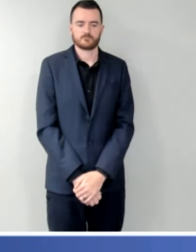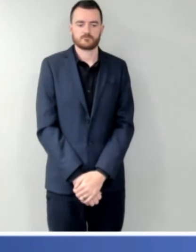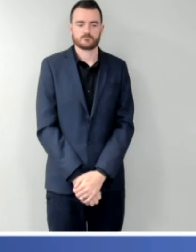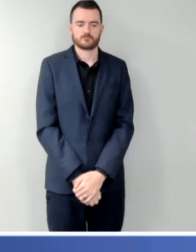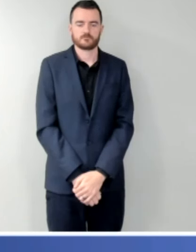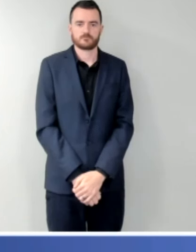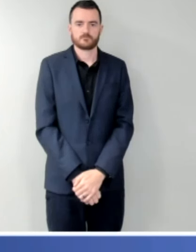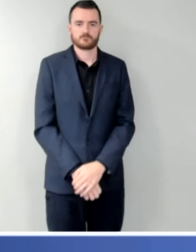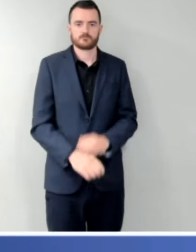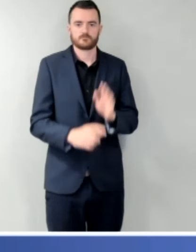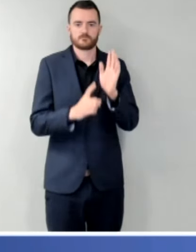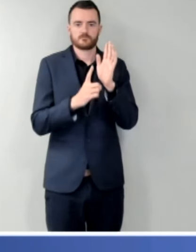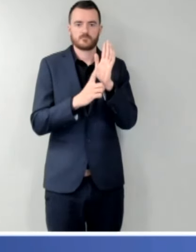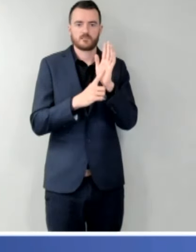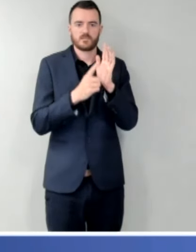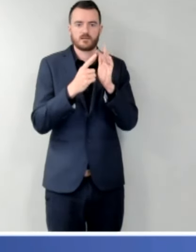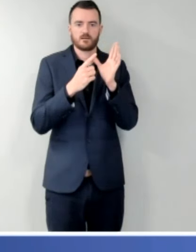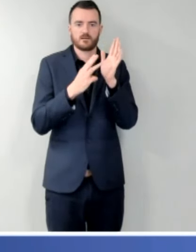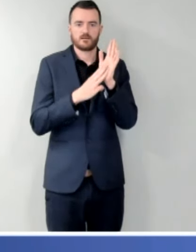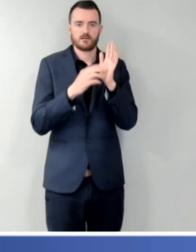Liam Davison.